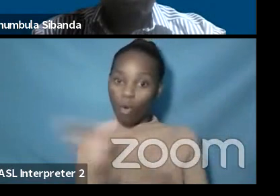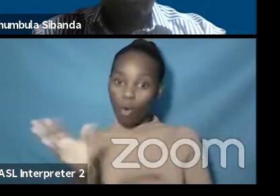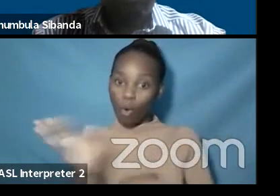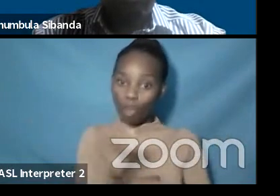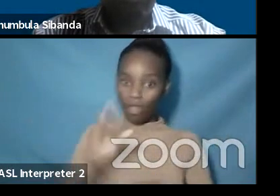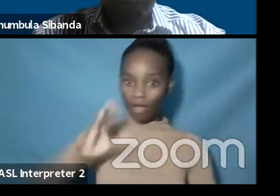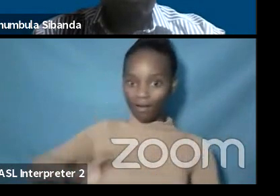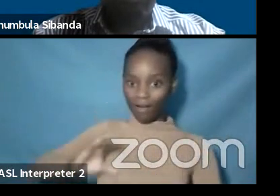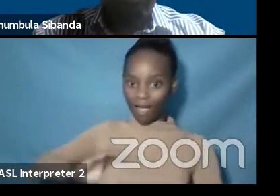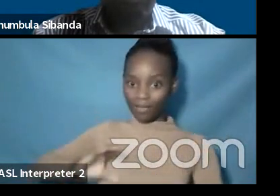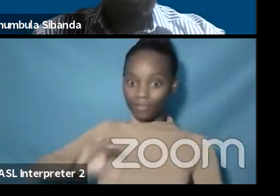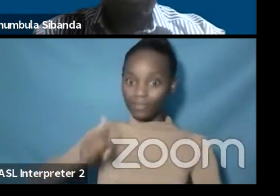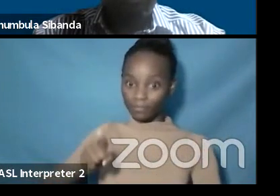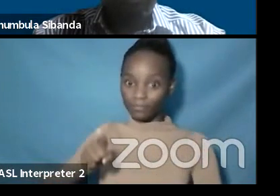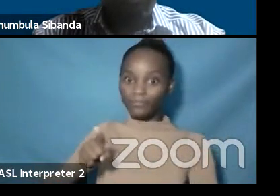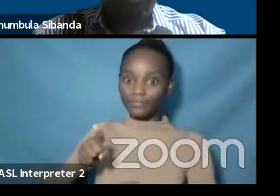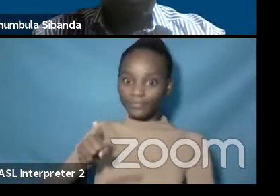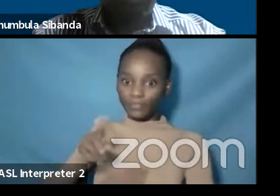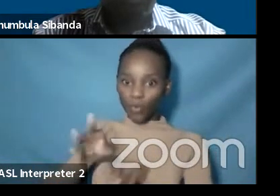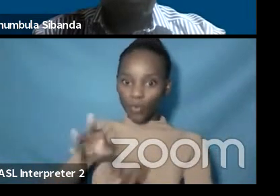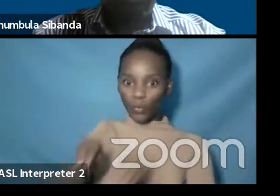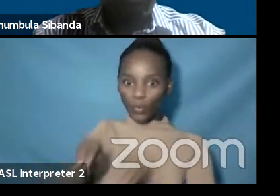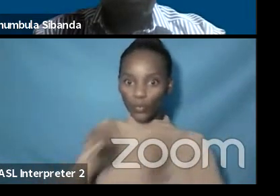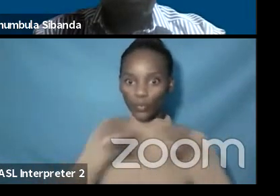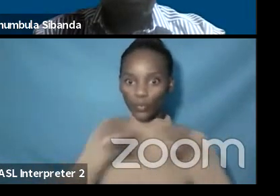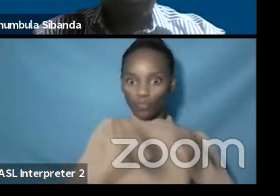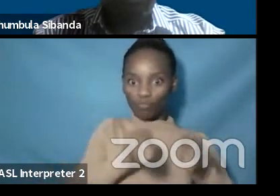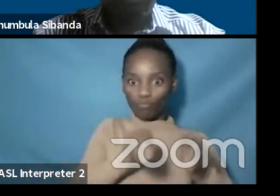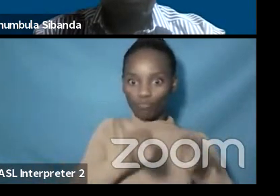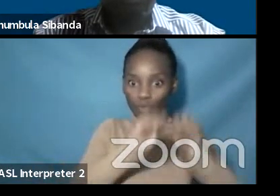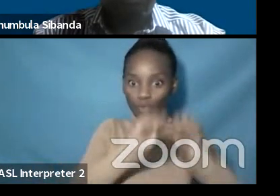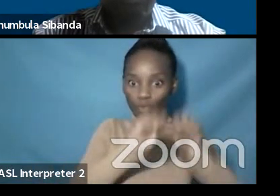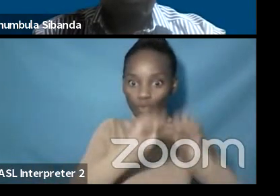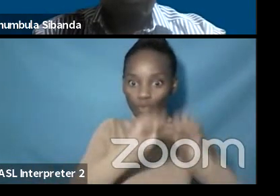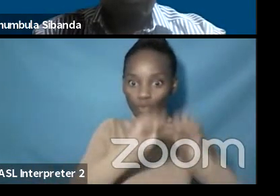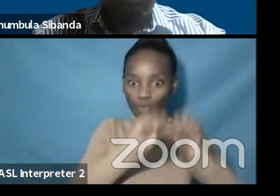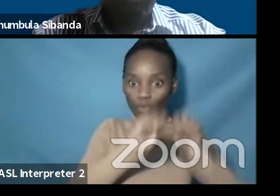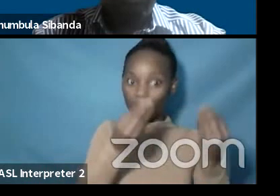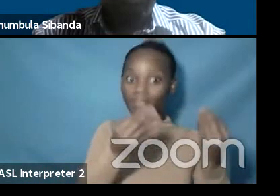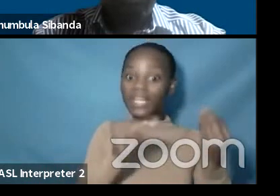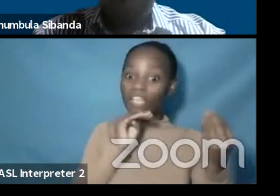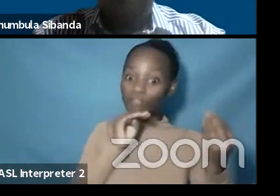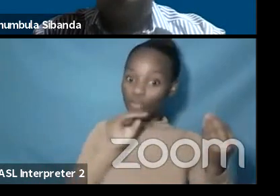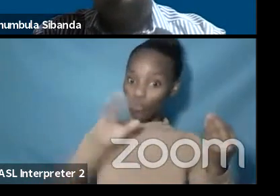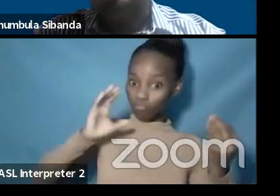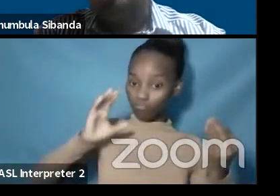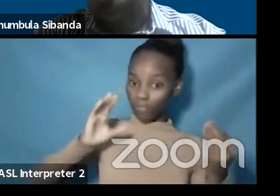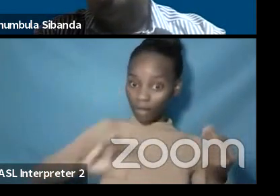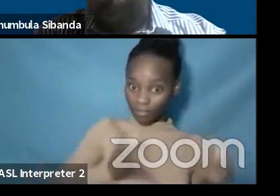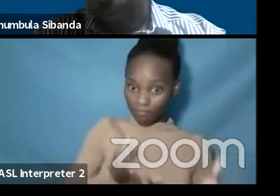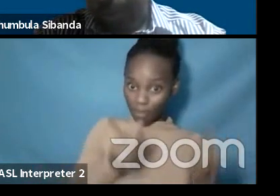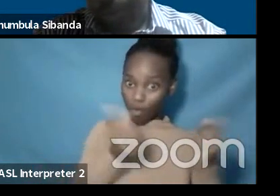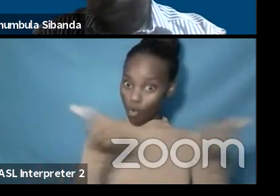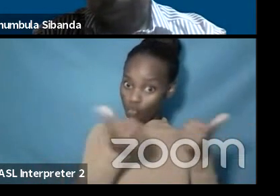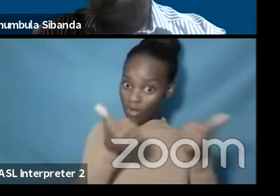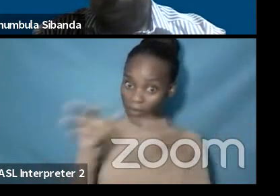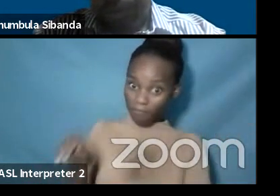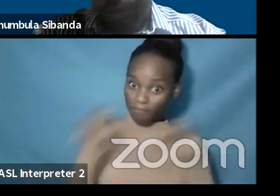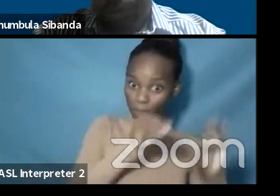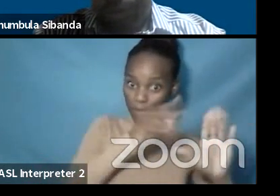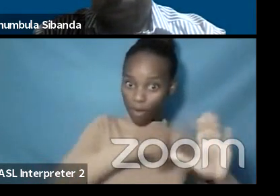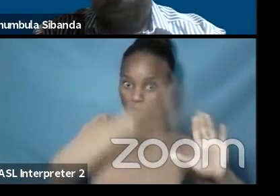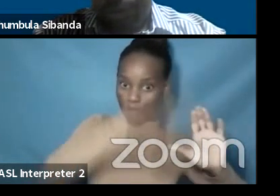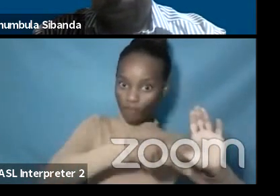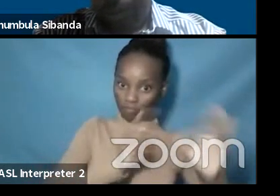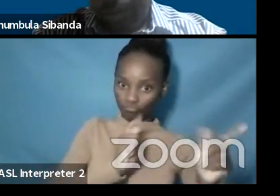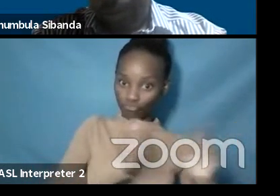RLA system. If you are a clearing agent and you've already migrated your profile to the new system, you will be